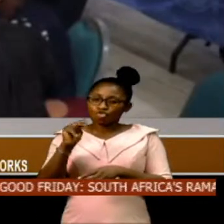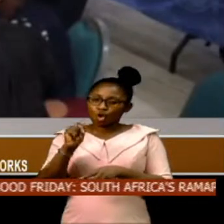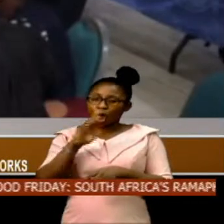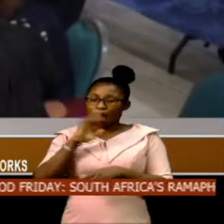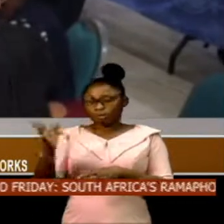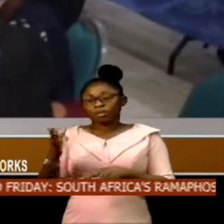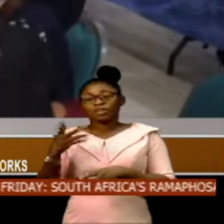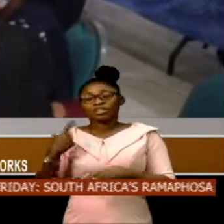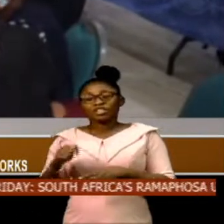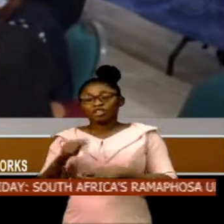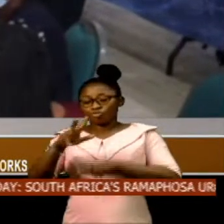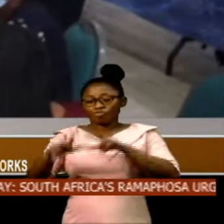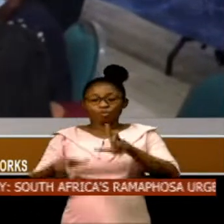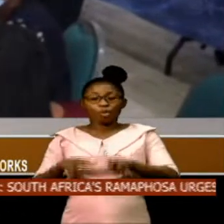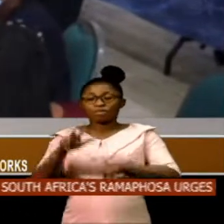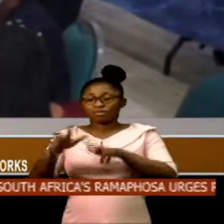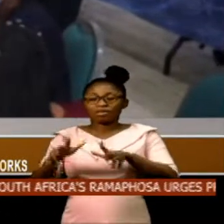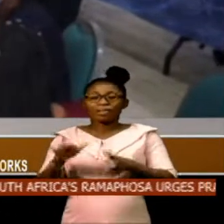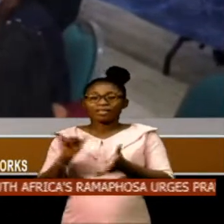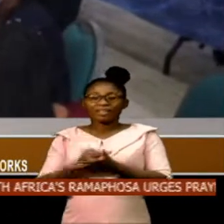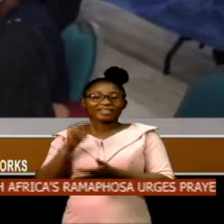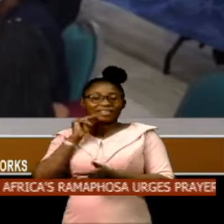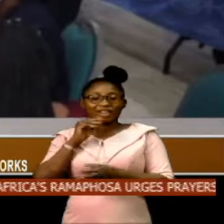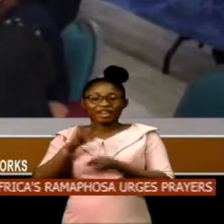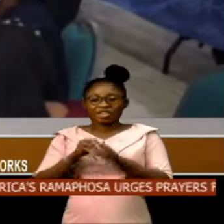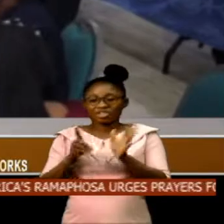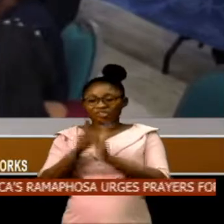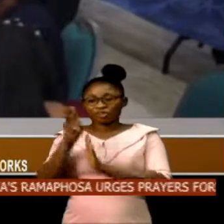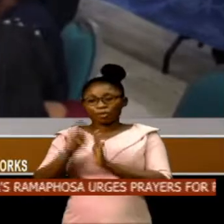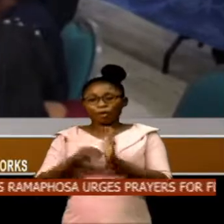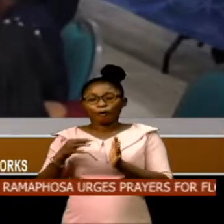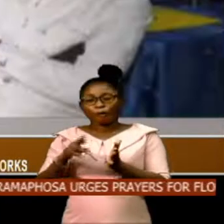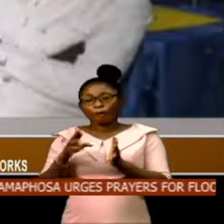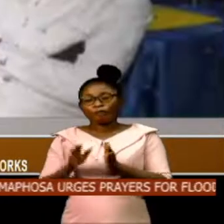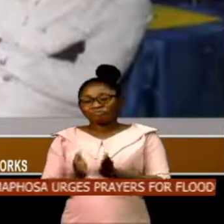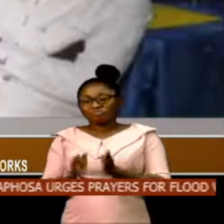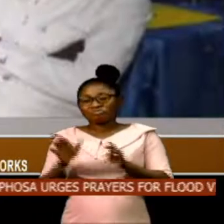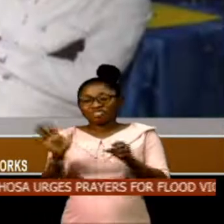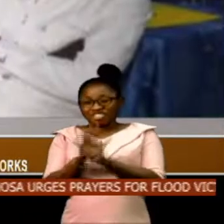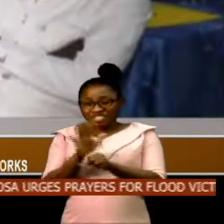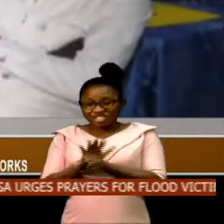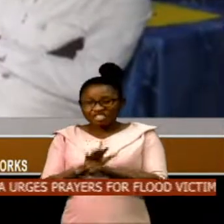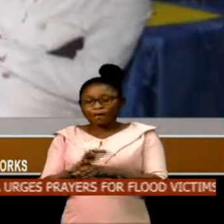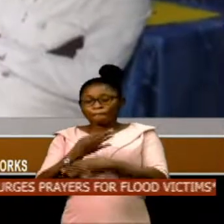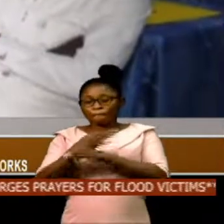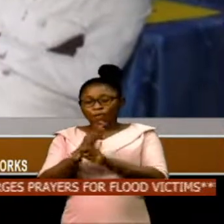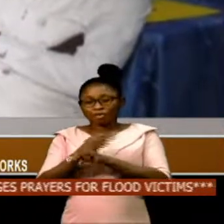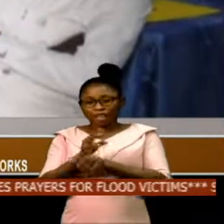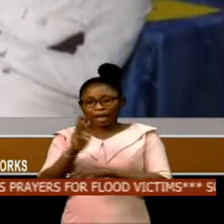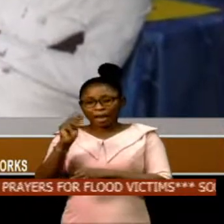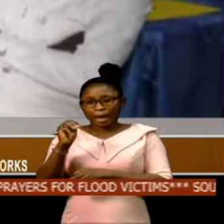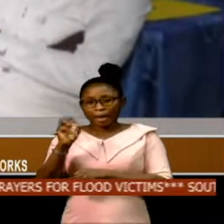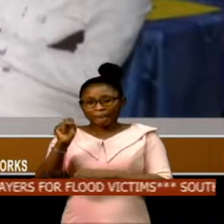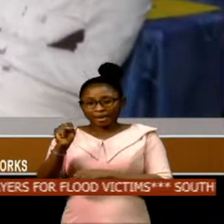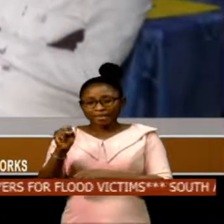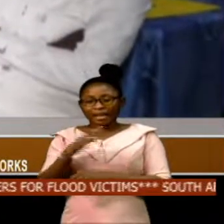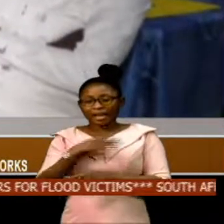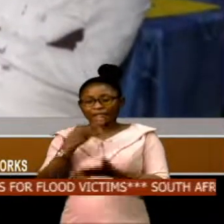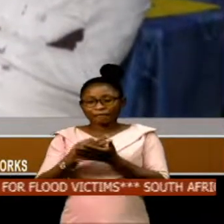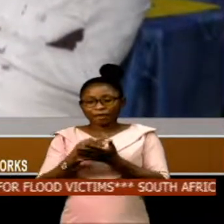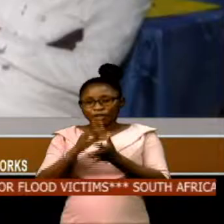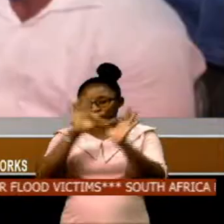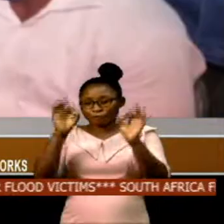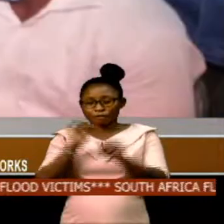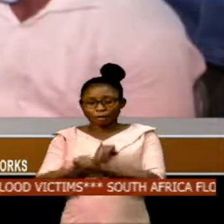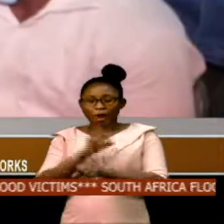same time. The bold steps by Nigeria in the development of a robust and functional NFMS and